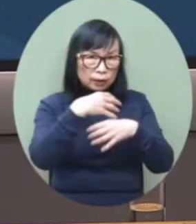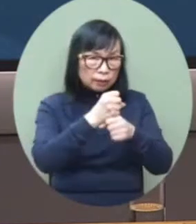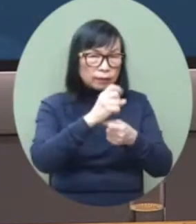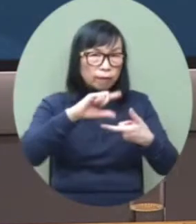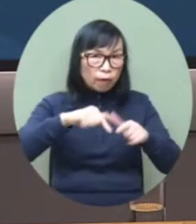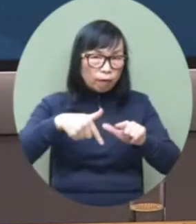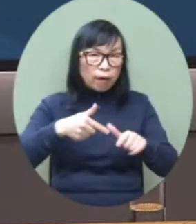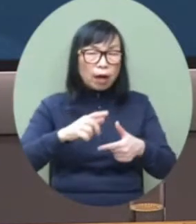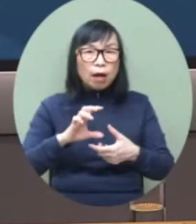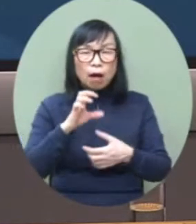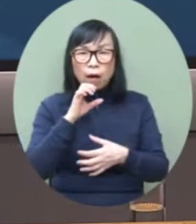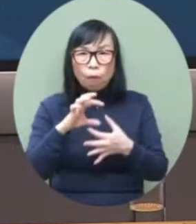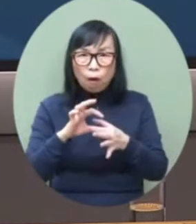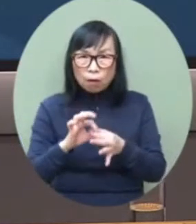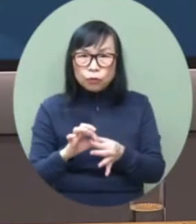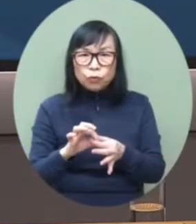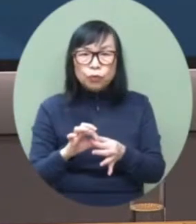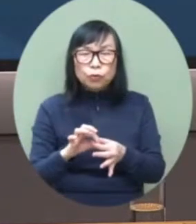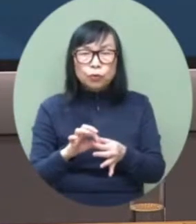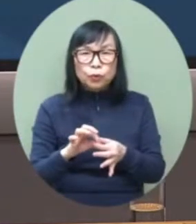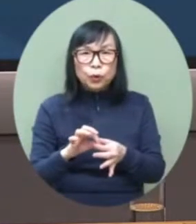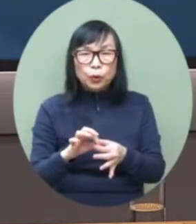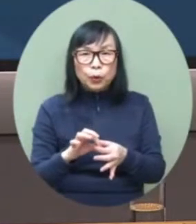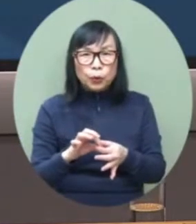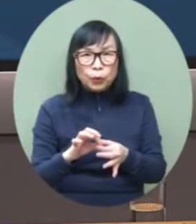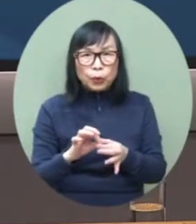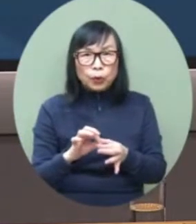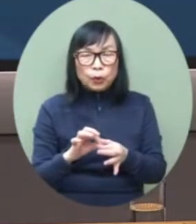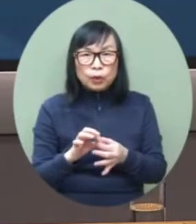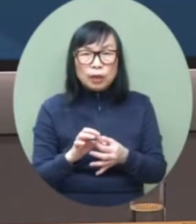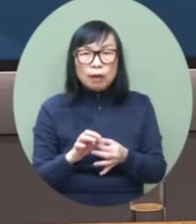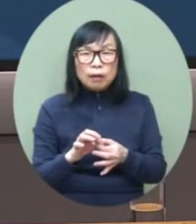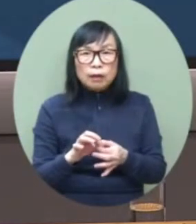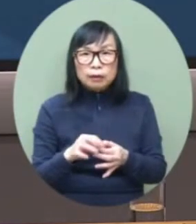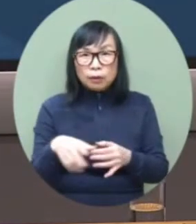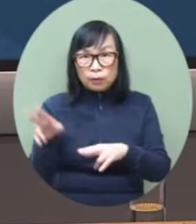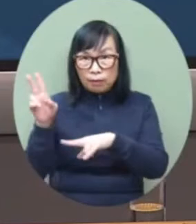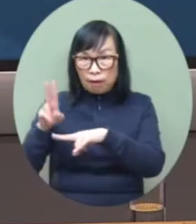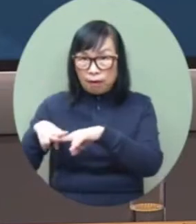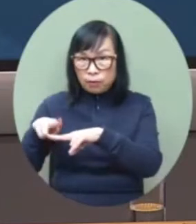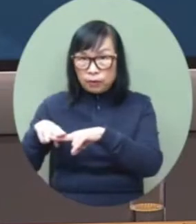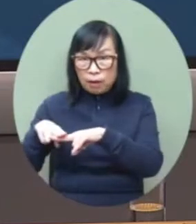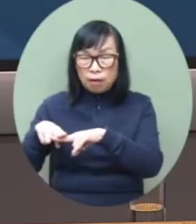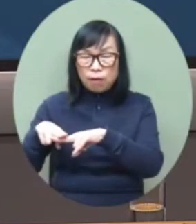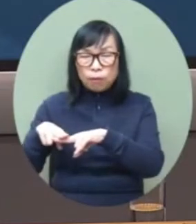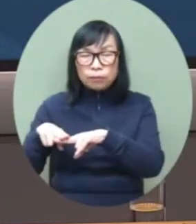implemented different testing policies all along.